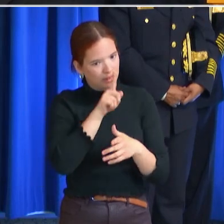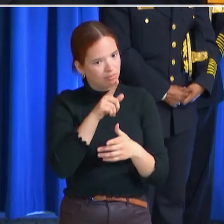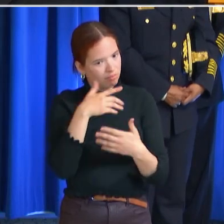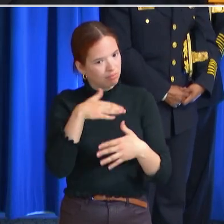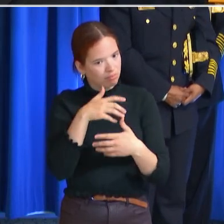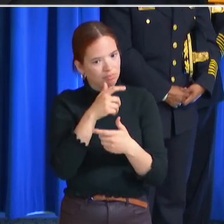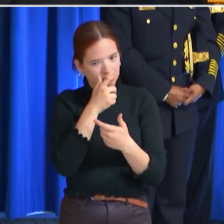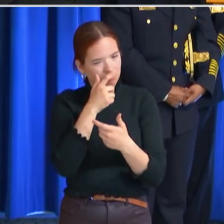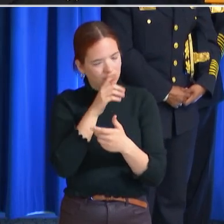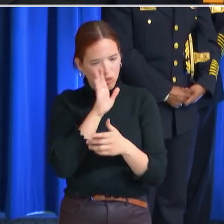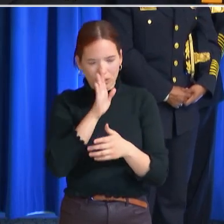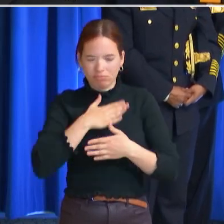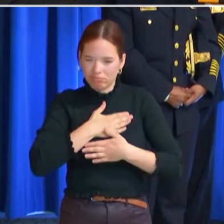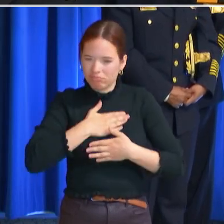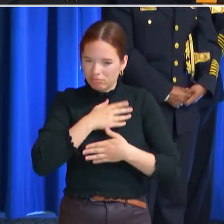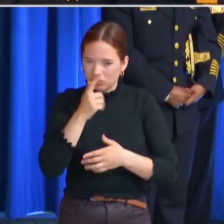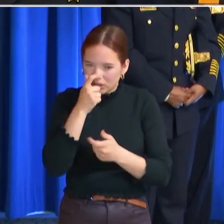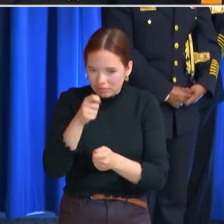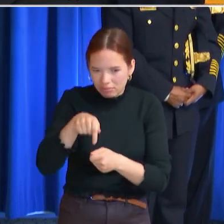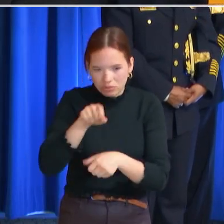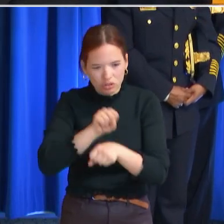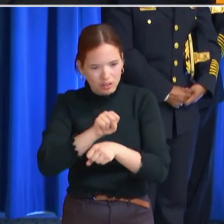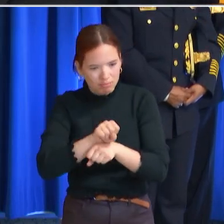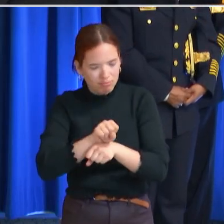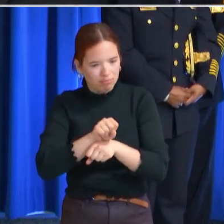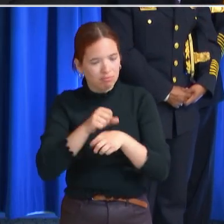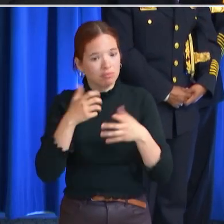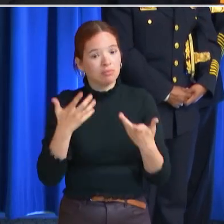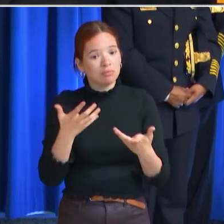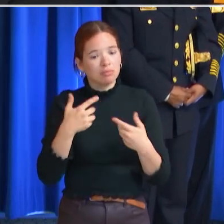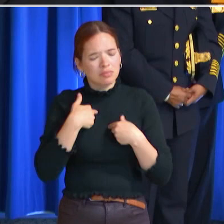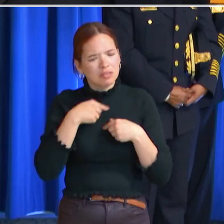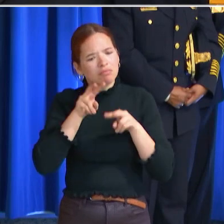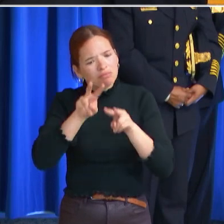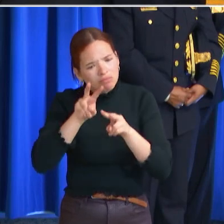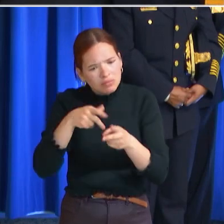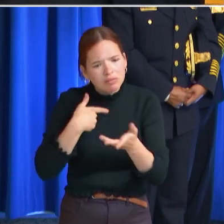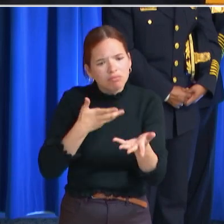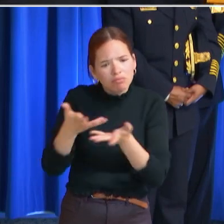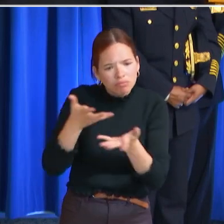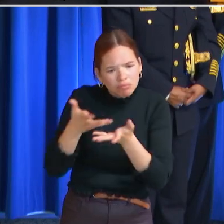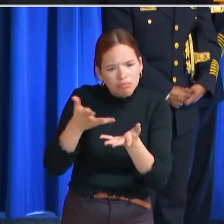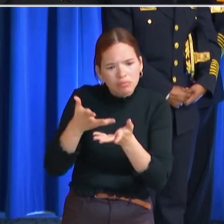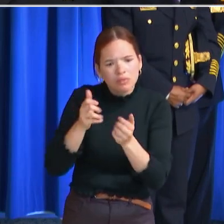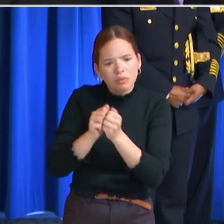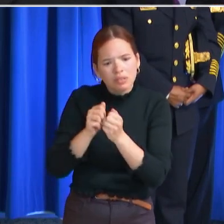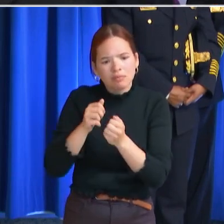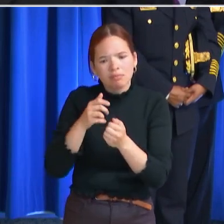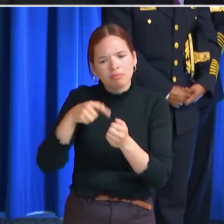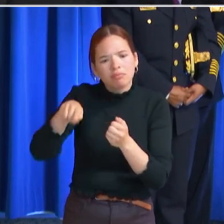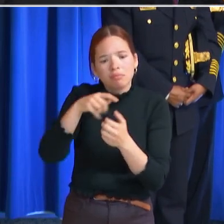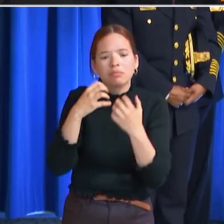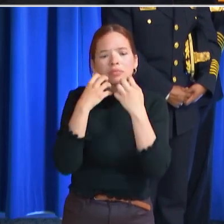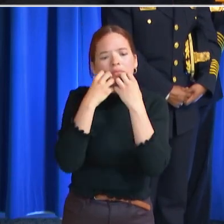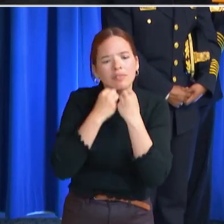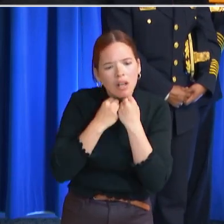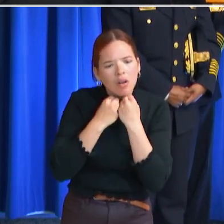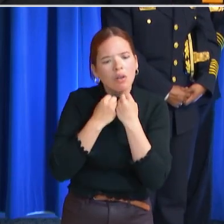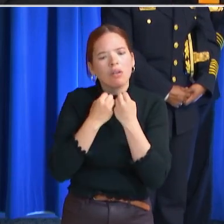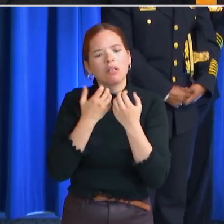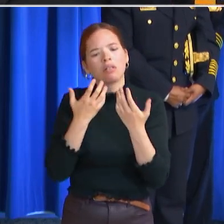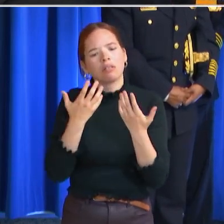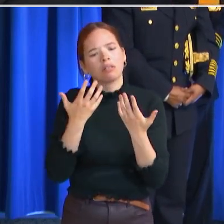forward to talking to people who share our values, who want to make sure that Washington, D.C.